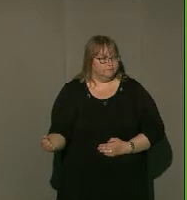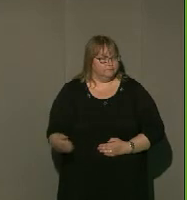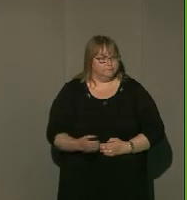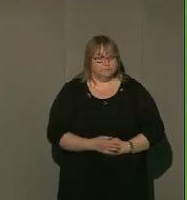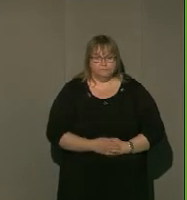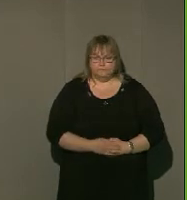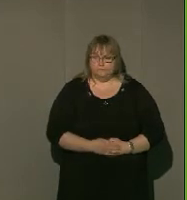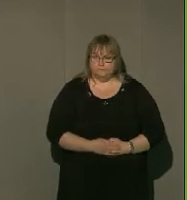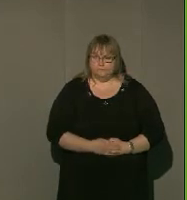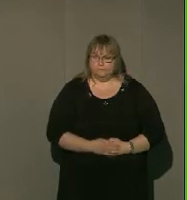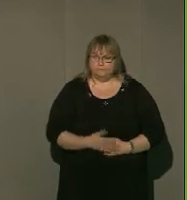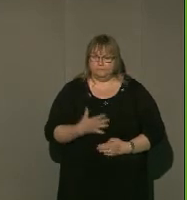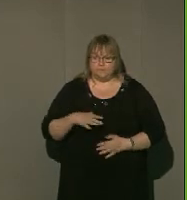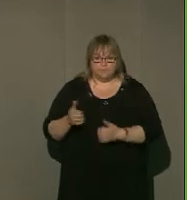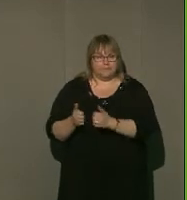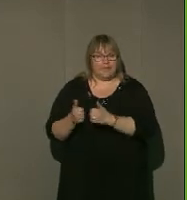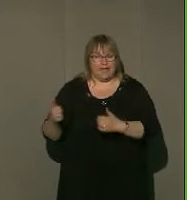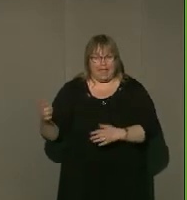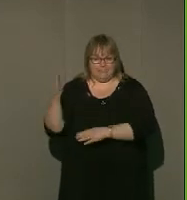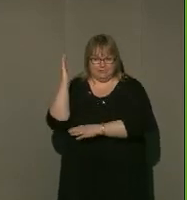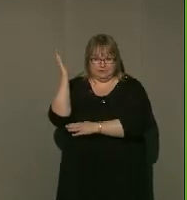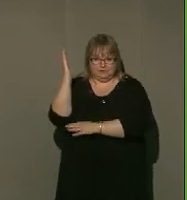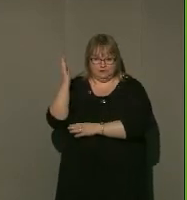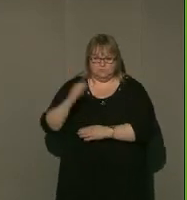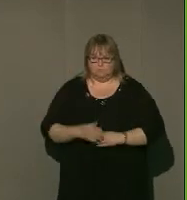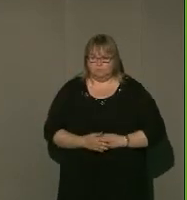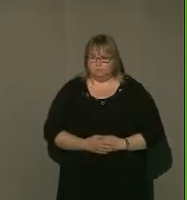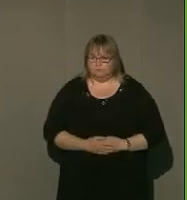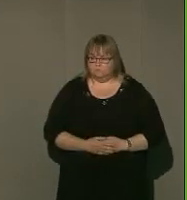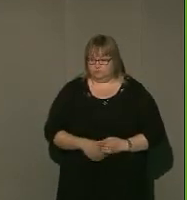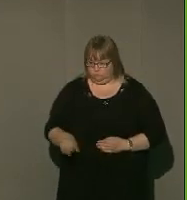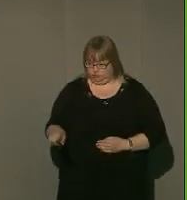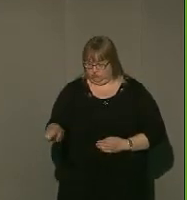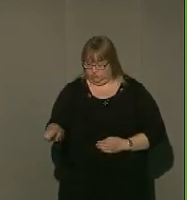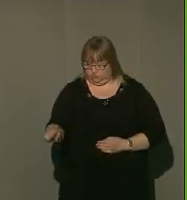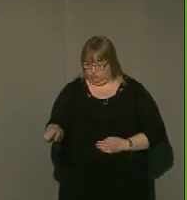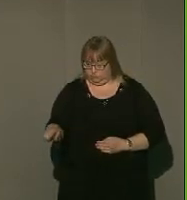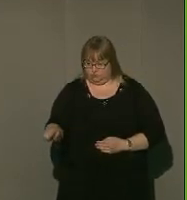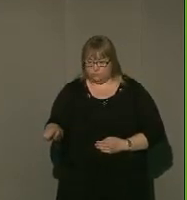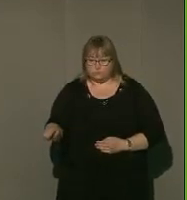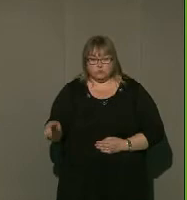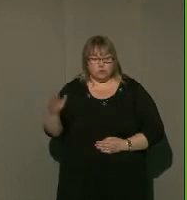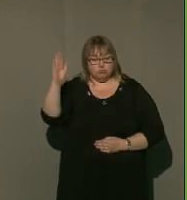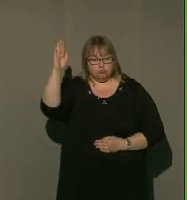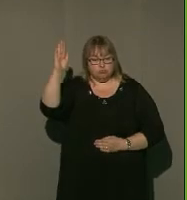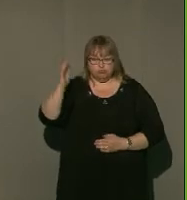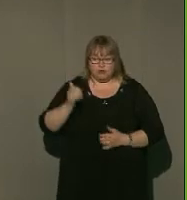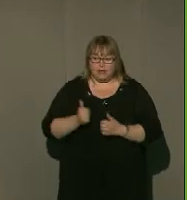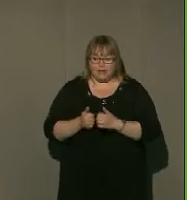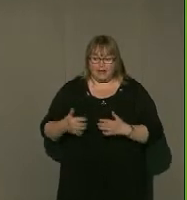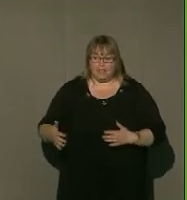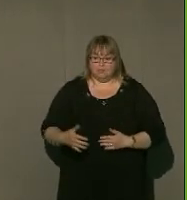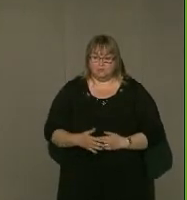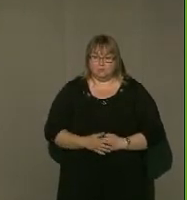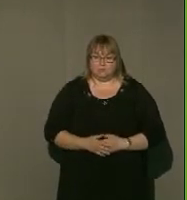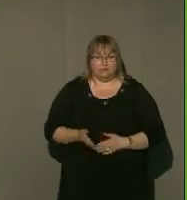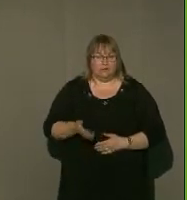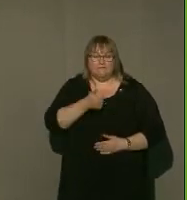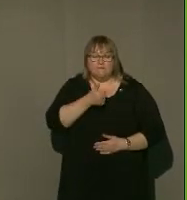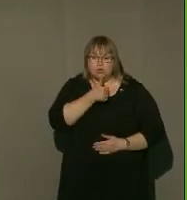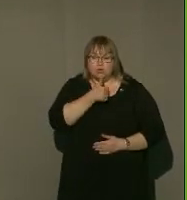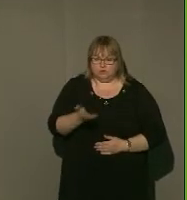Are you wishing to speak against? Are you wishing to speak against? Because you indicated first. Okay, well, we'll have a speech